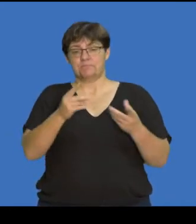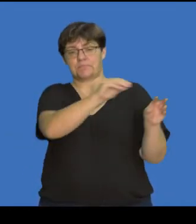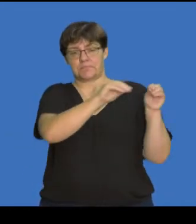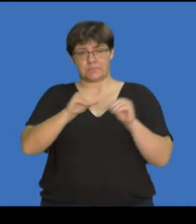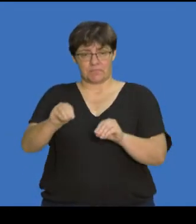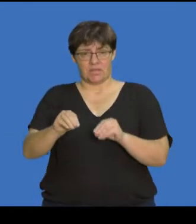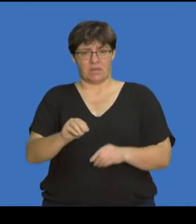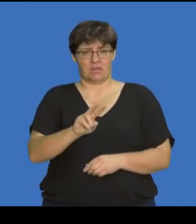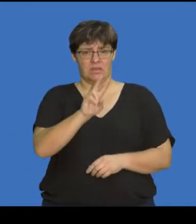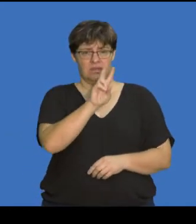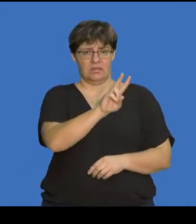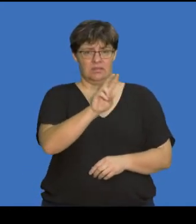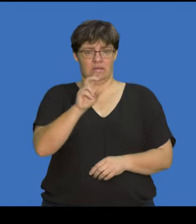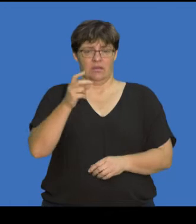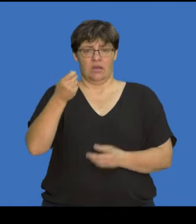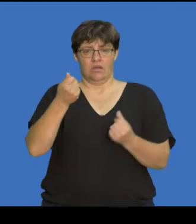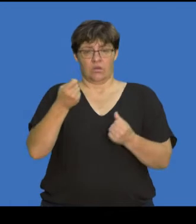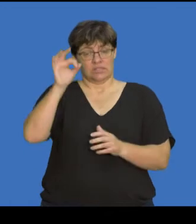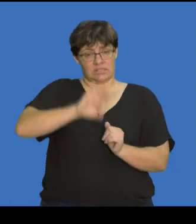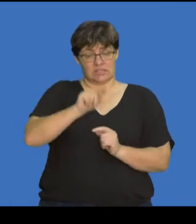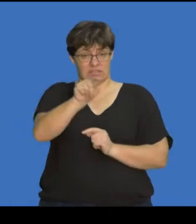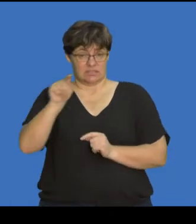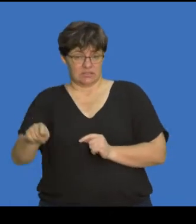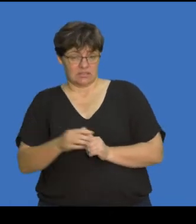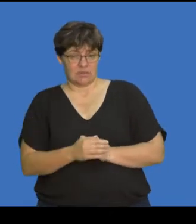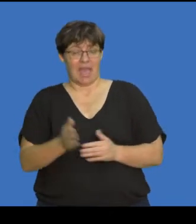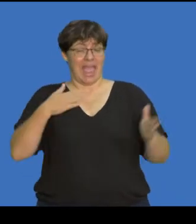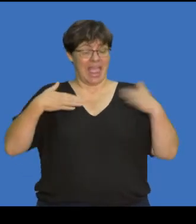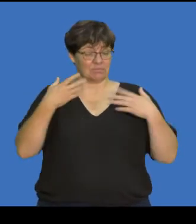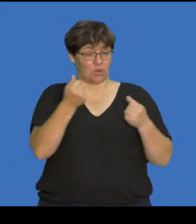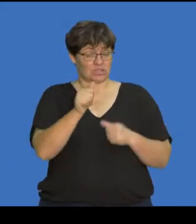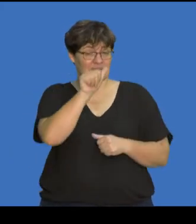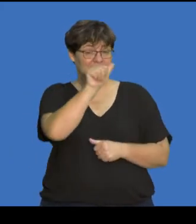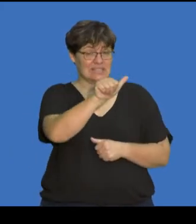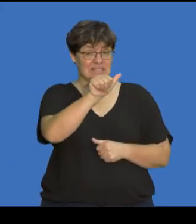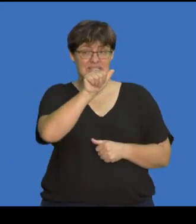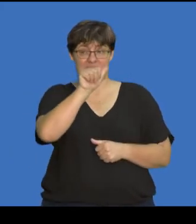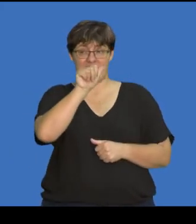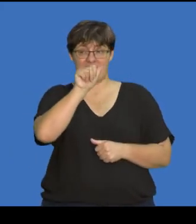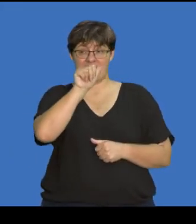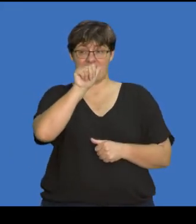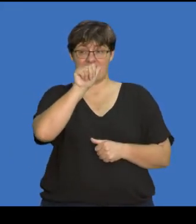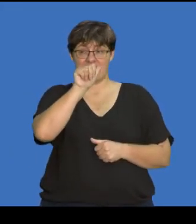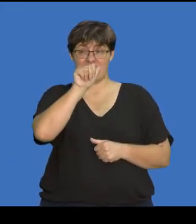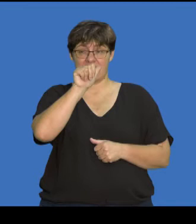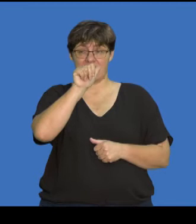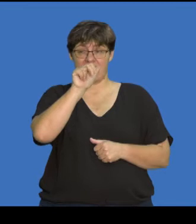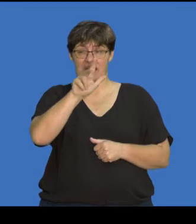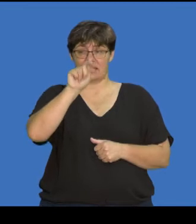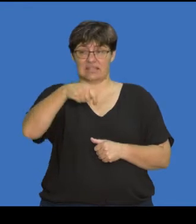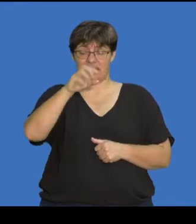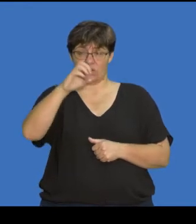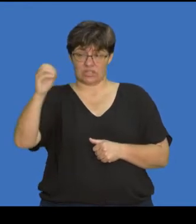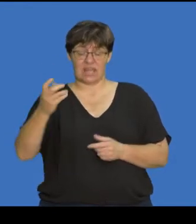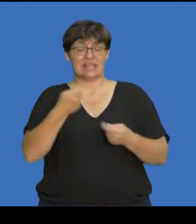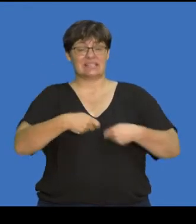two cost components. What were they? My admin cost of 68,000 and my selling and distribution